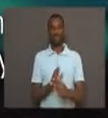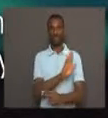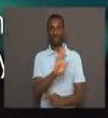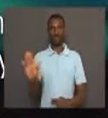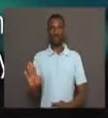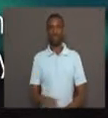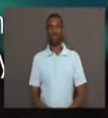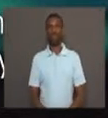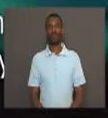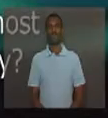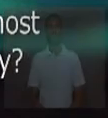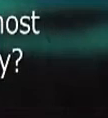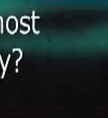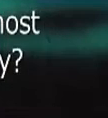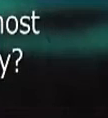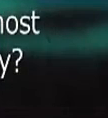Begin.